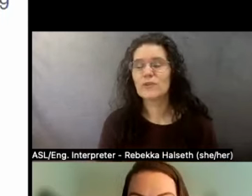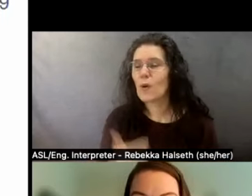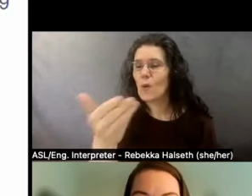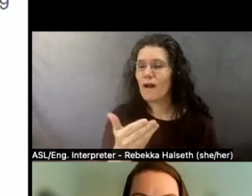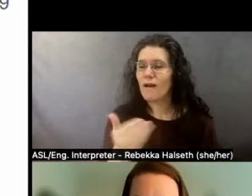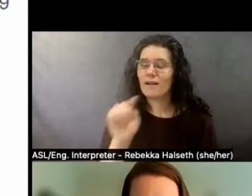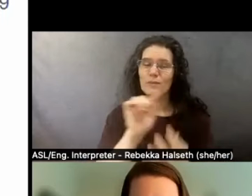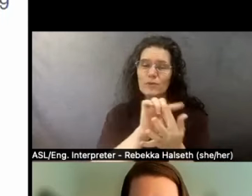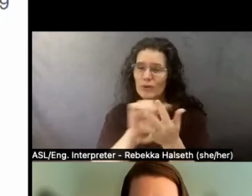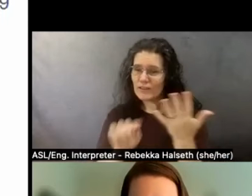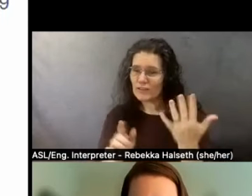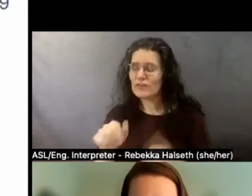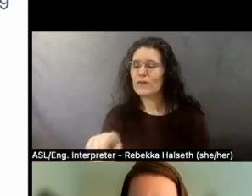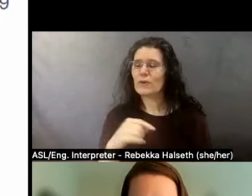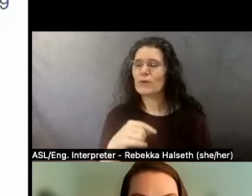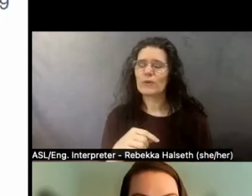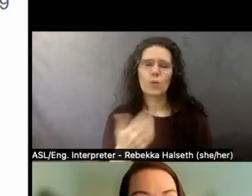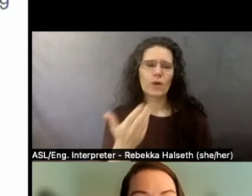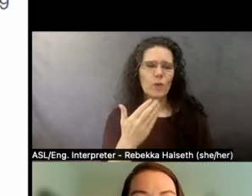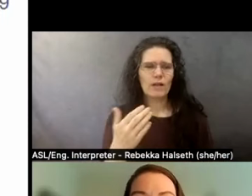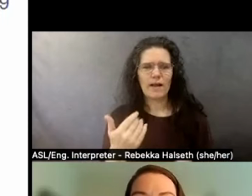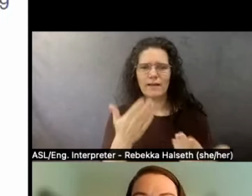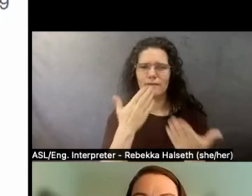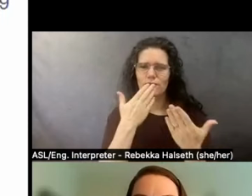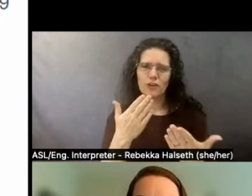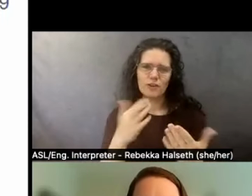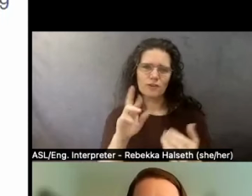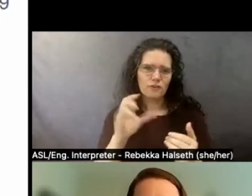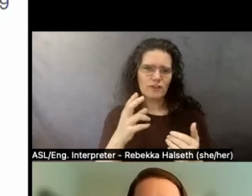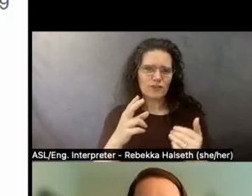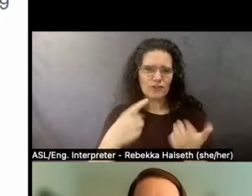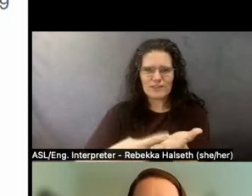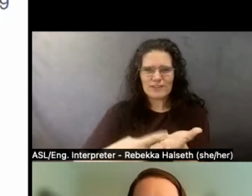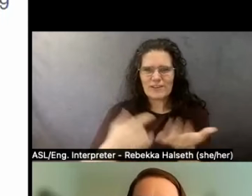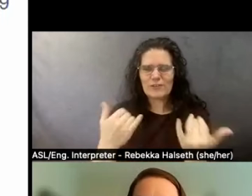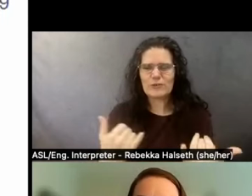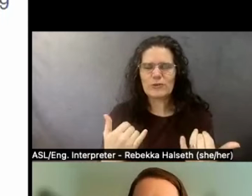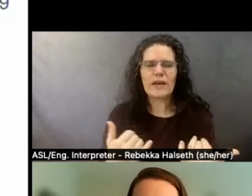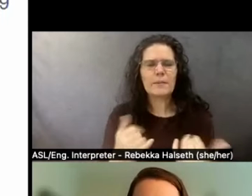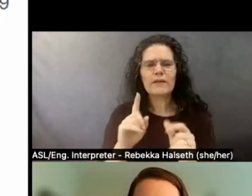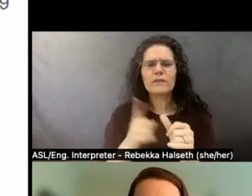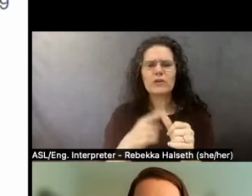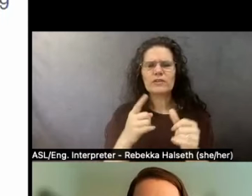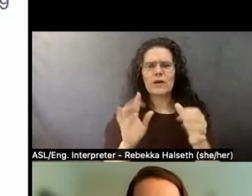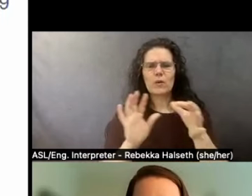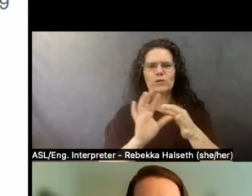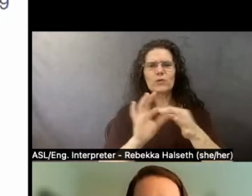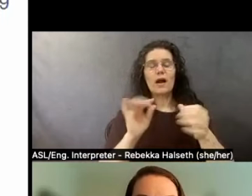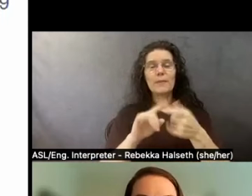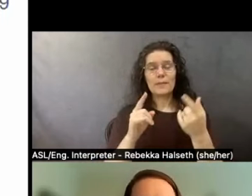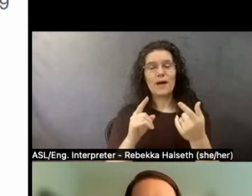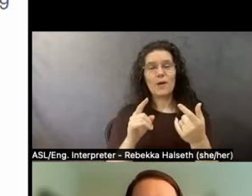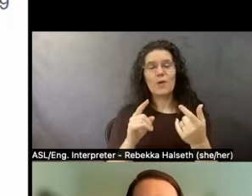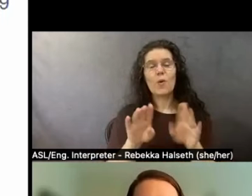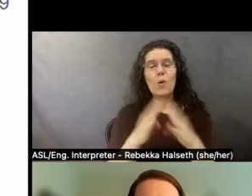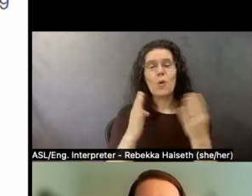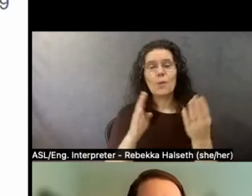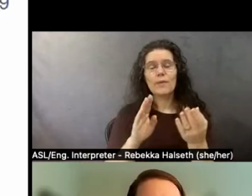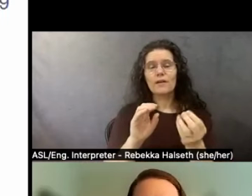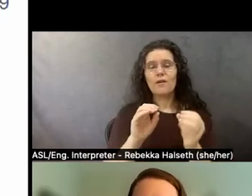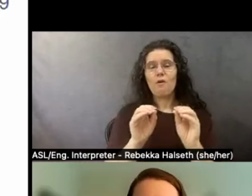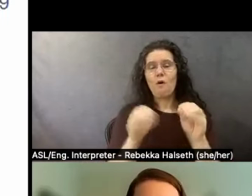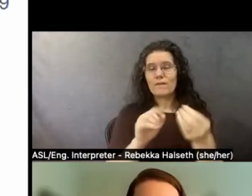conversation and the discussion that we want to have, a quick note: Bethany referenced office hours that I am doing.